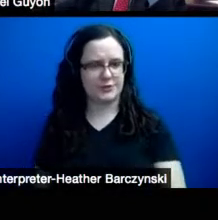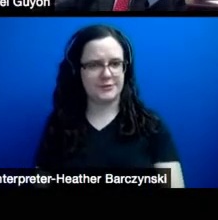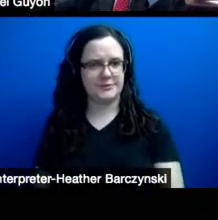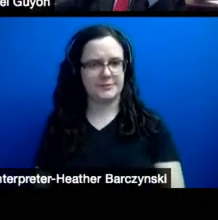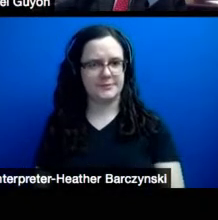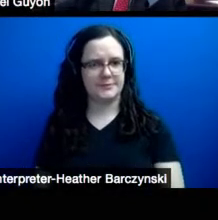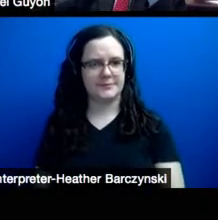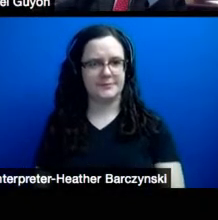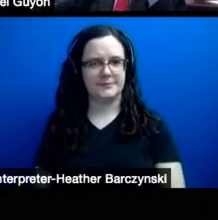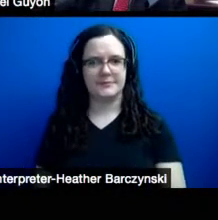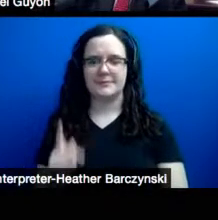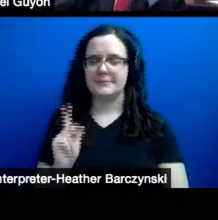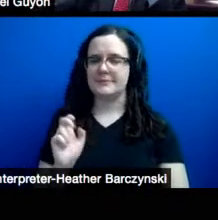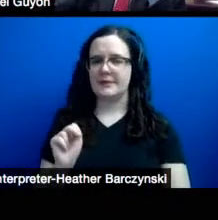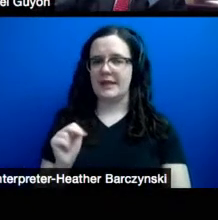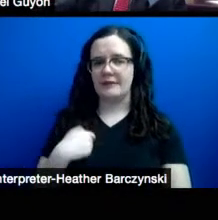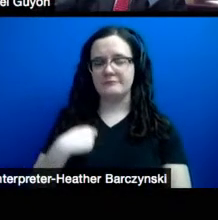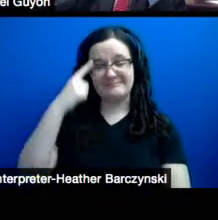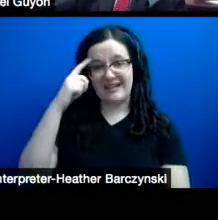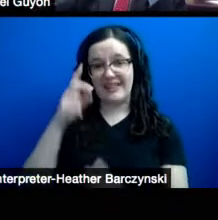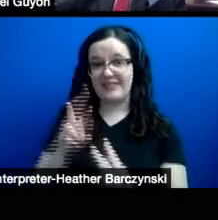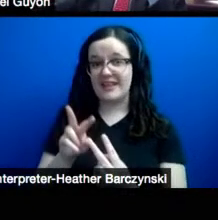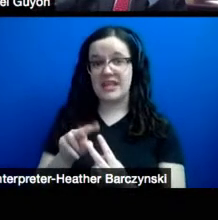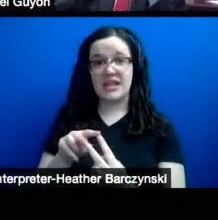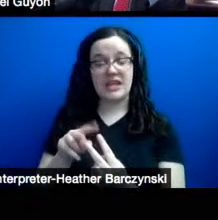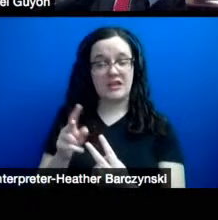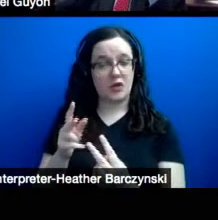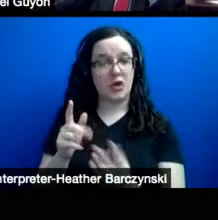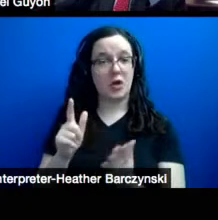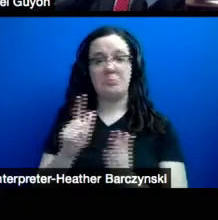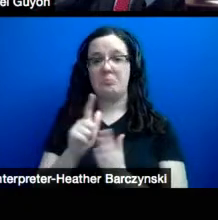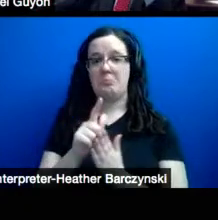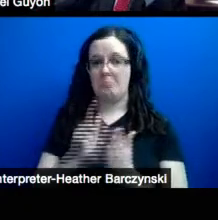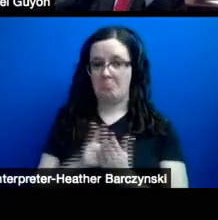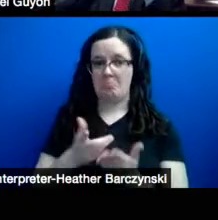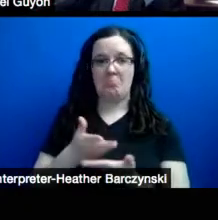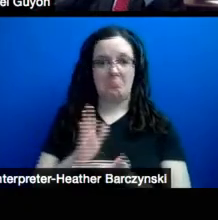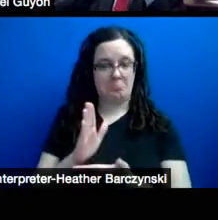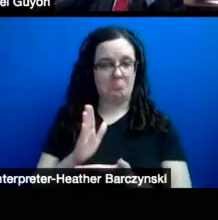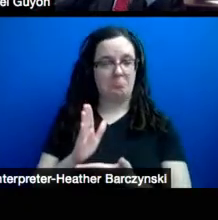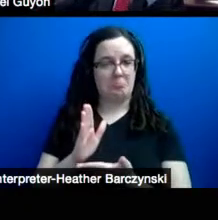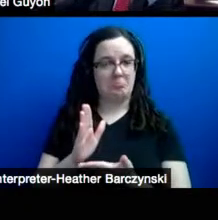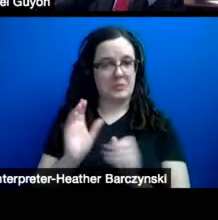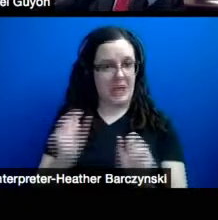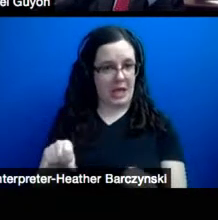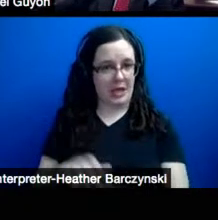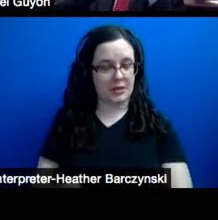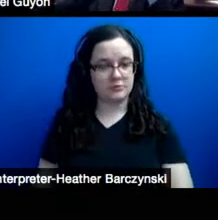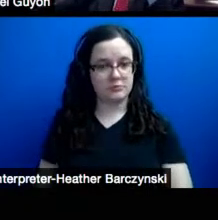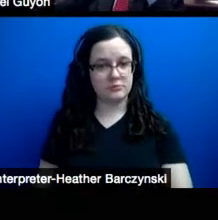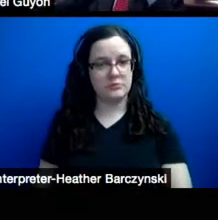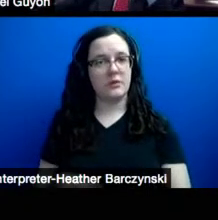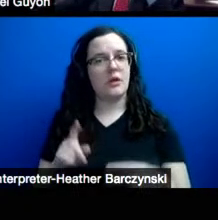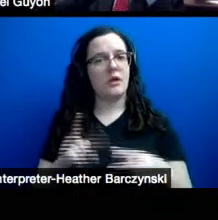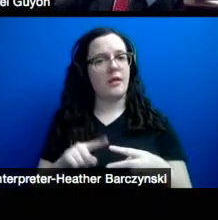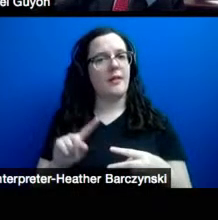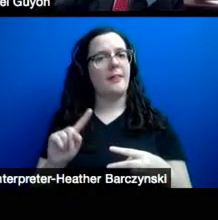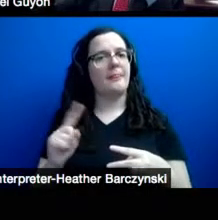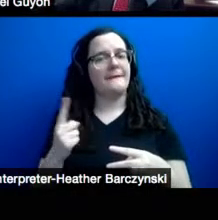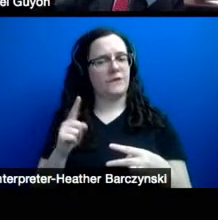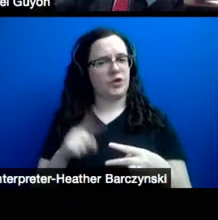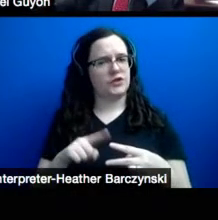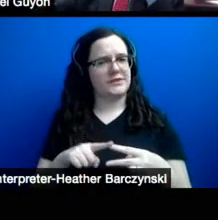I think either is lawfully permitted. The first option would look like a tabling